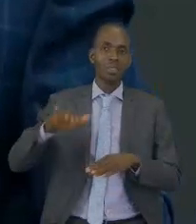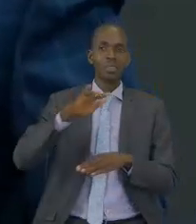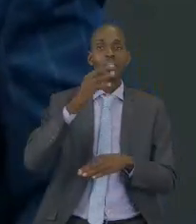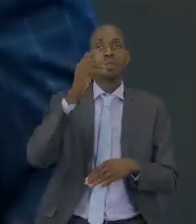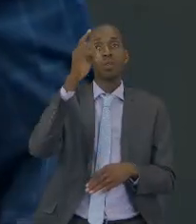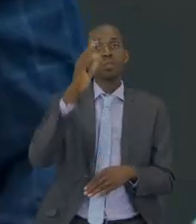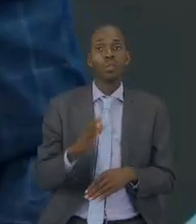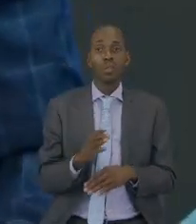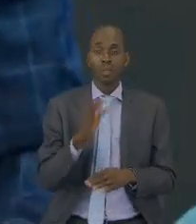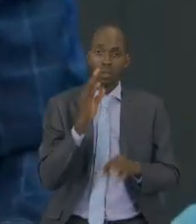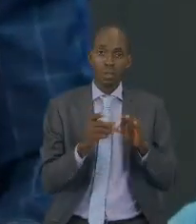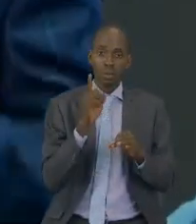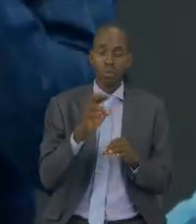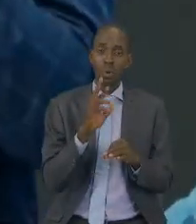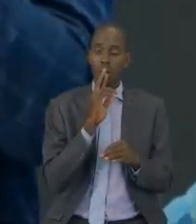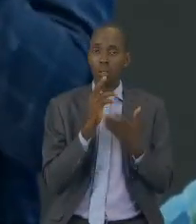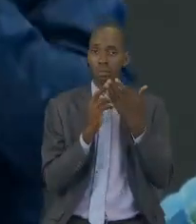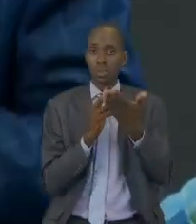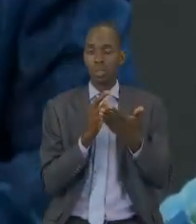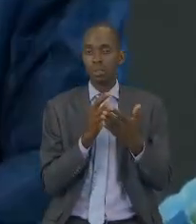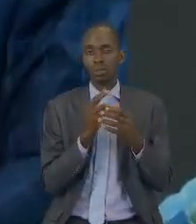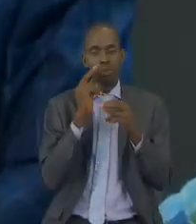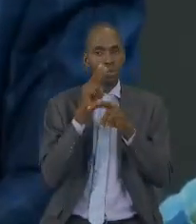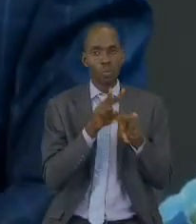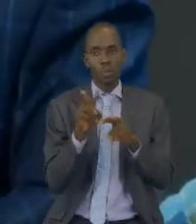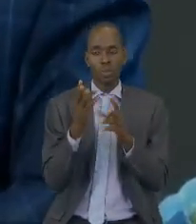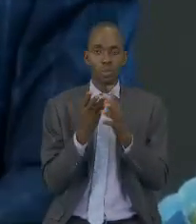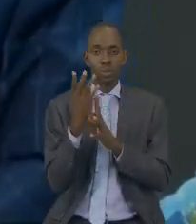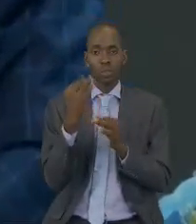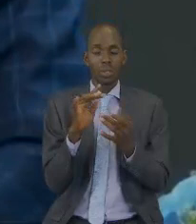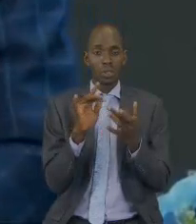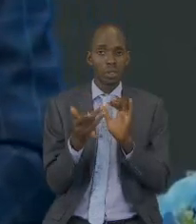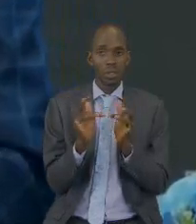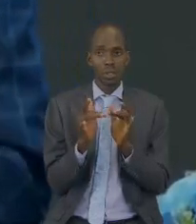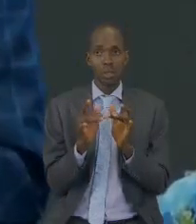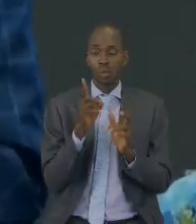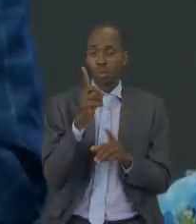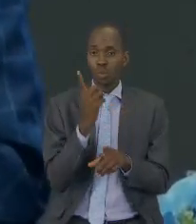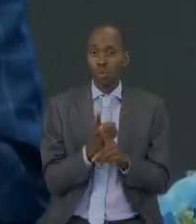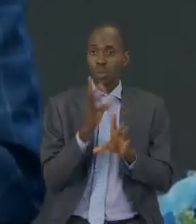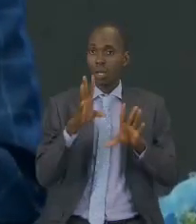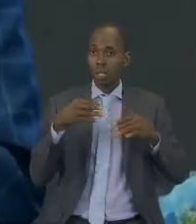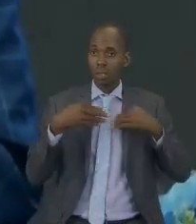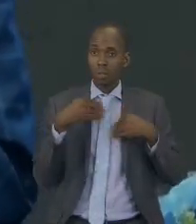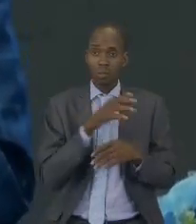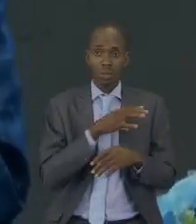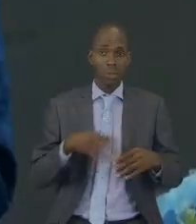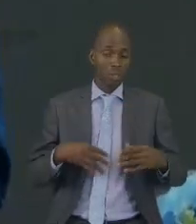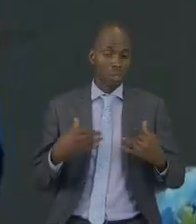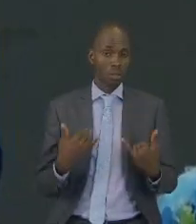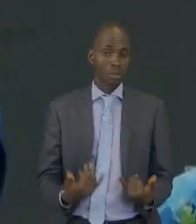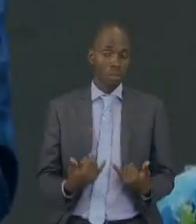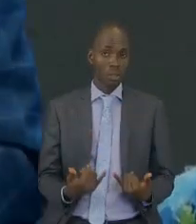If you are watching online, wherever you are, you just gave your life to Christ as you